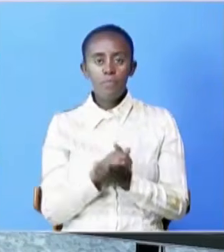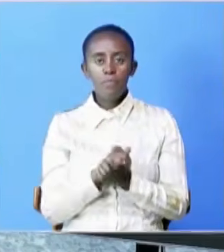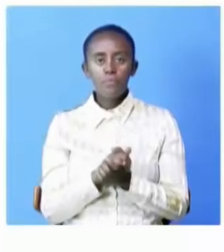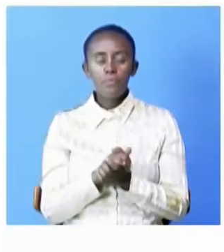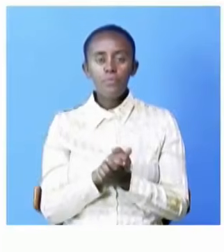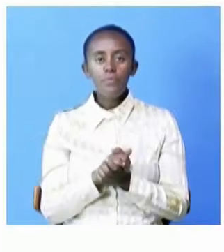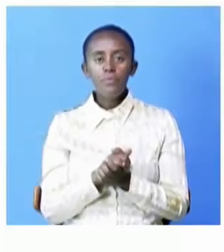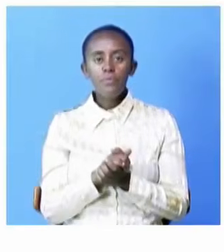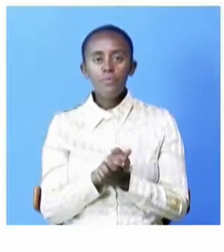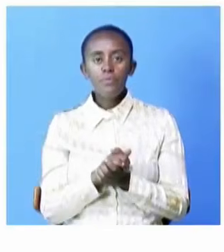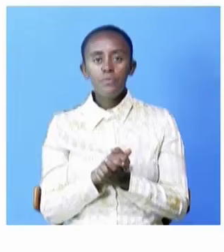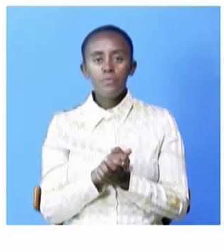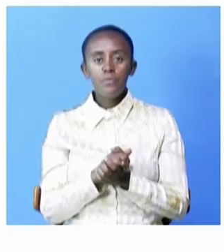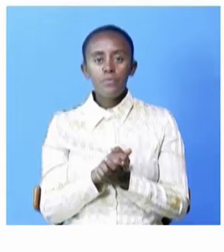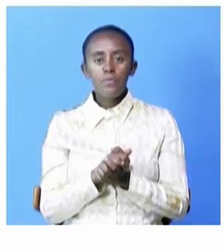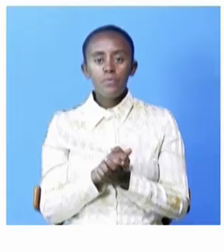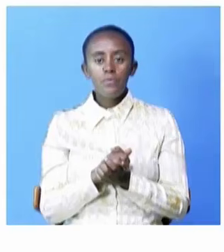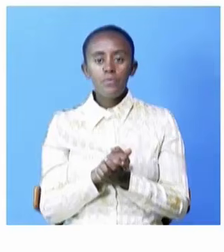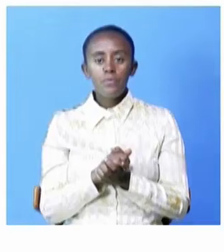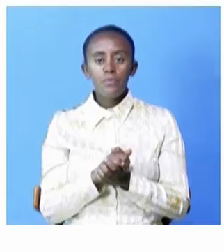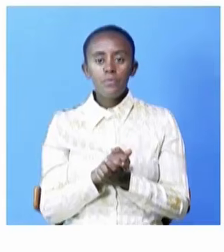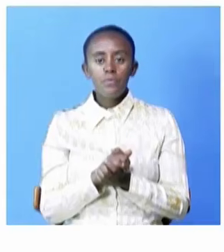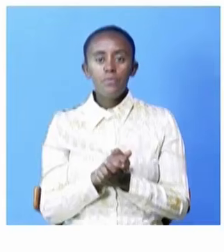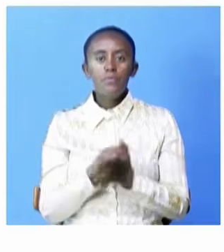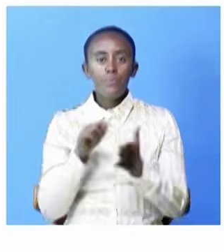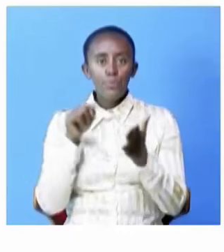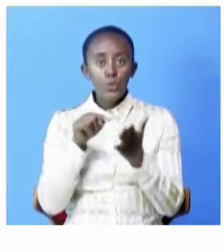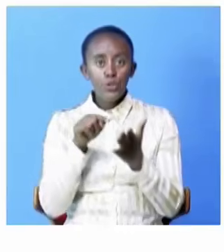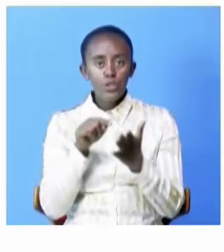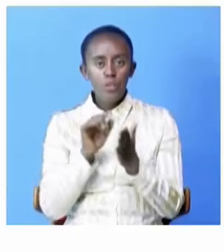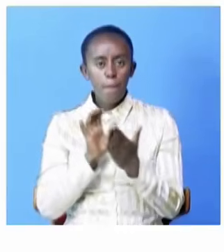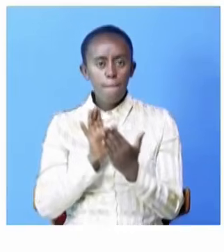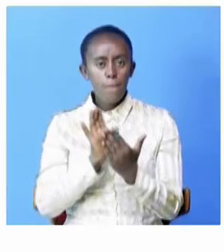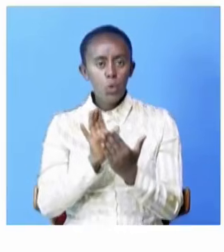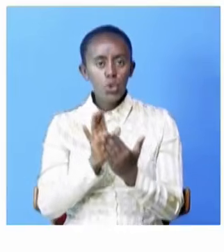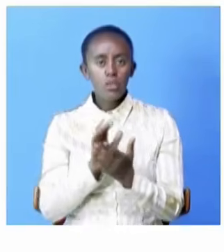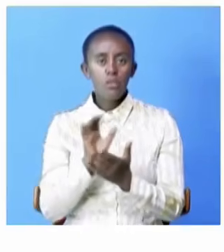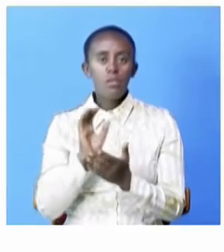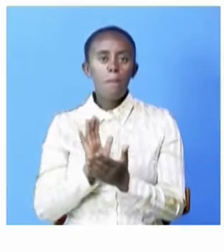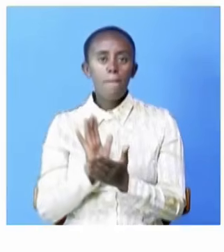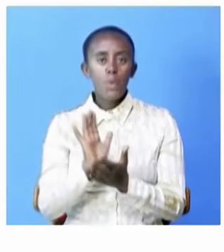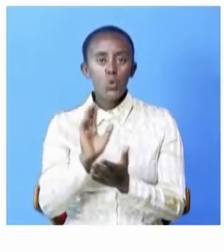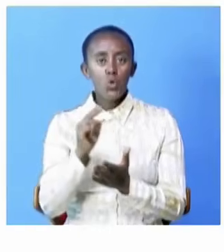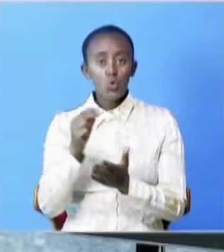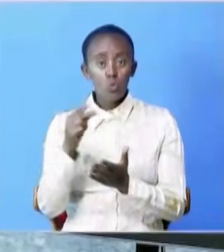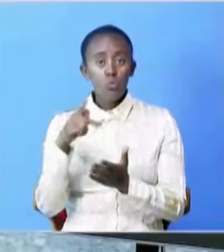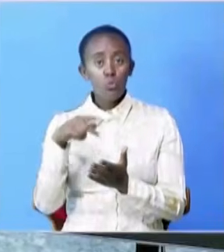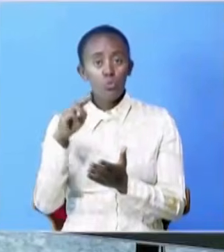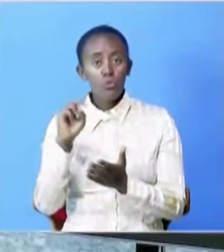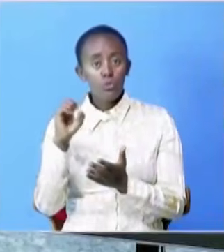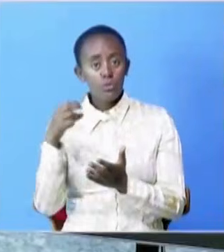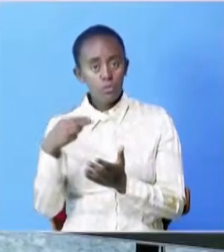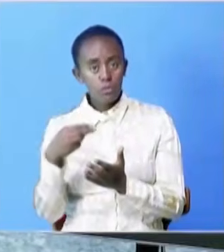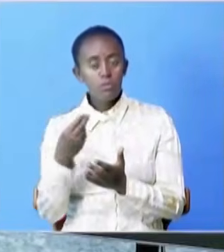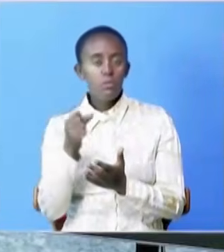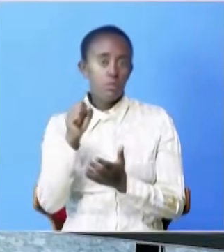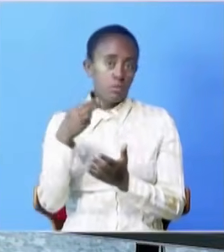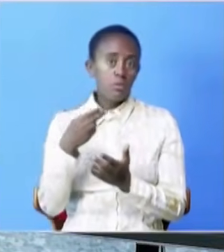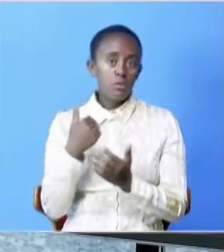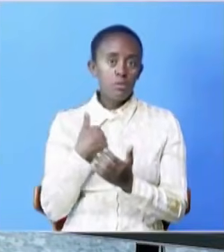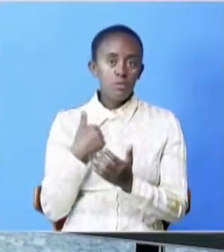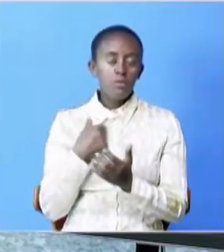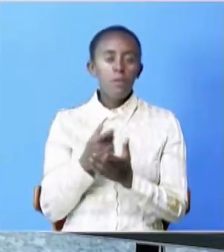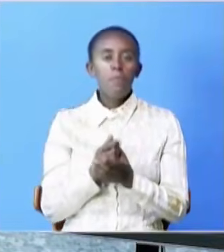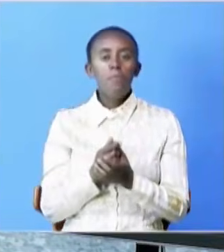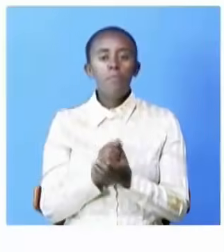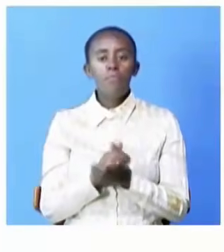SH, for example. Push. Push. It is what? A verb that ends with SH. That is the